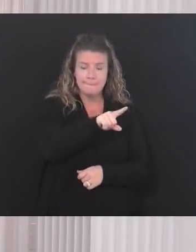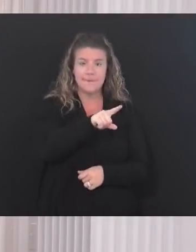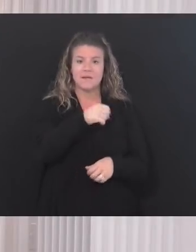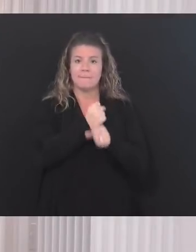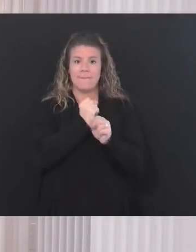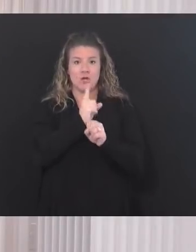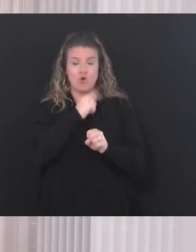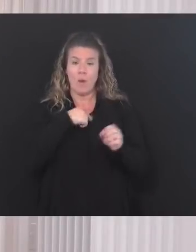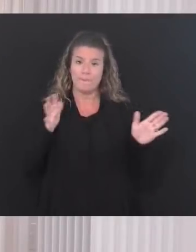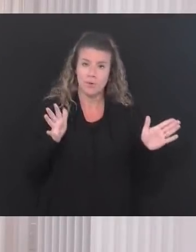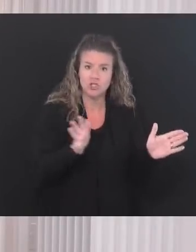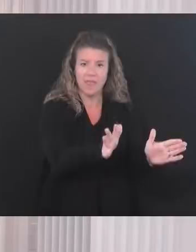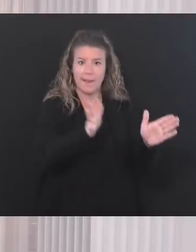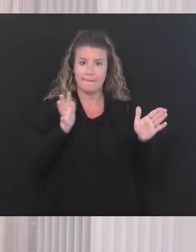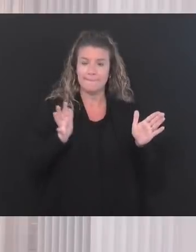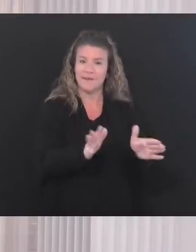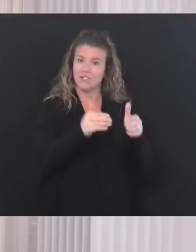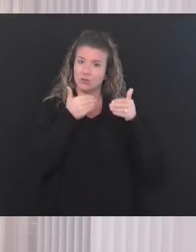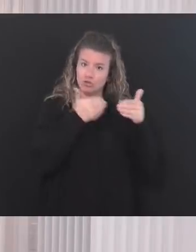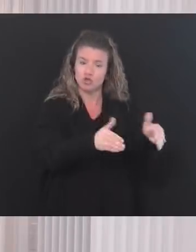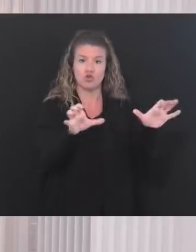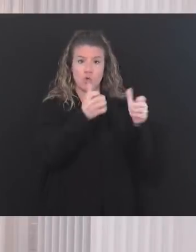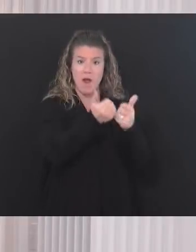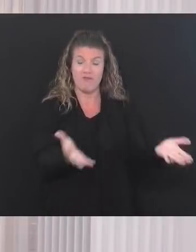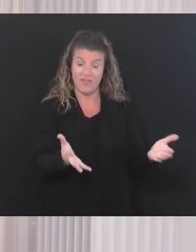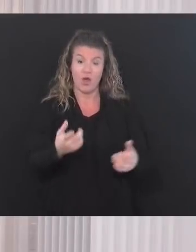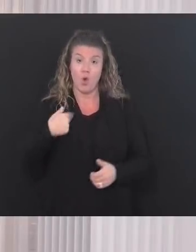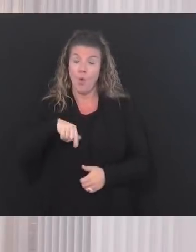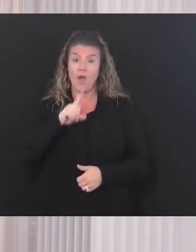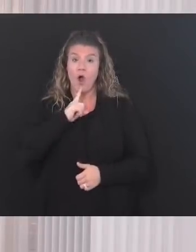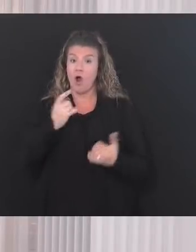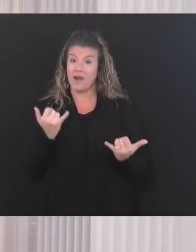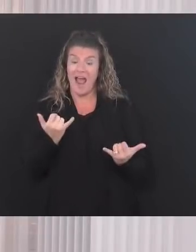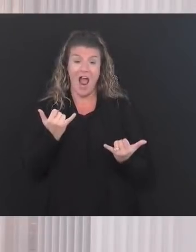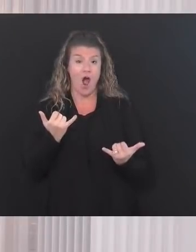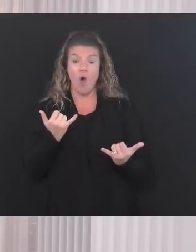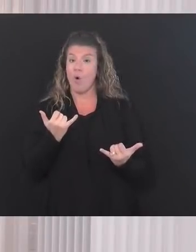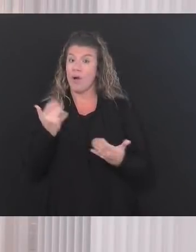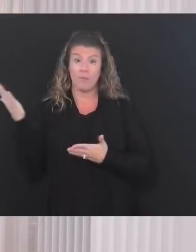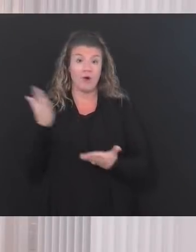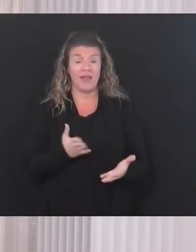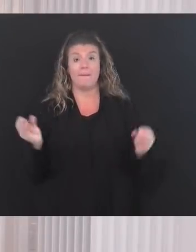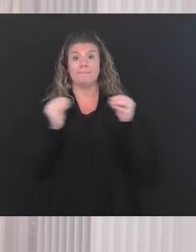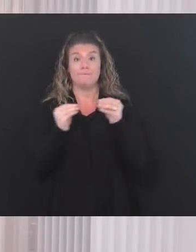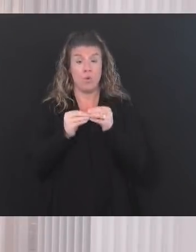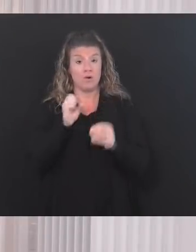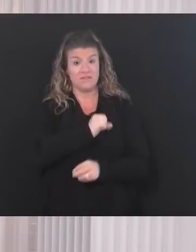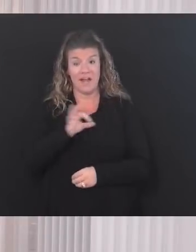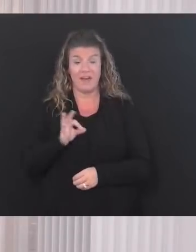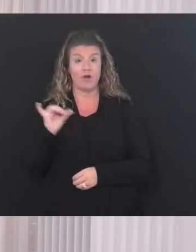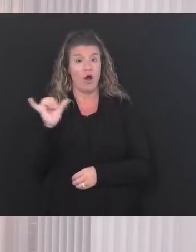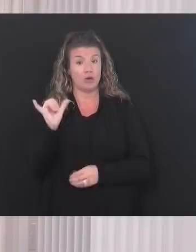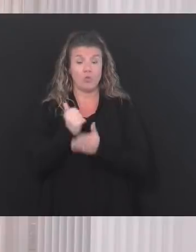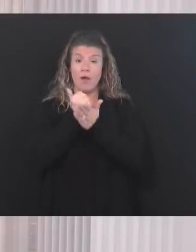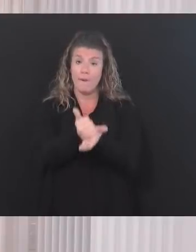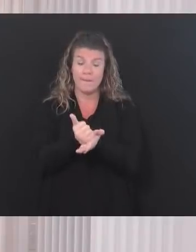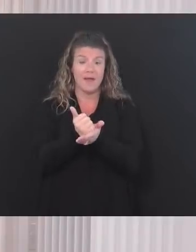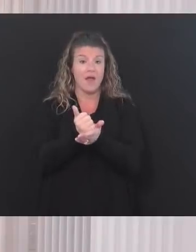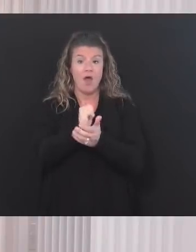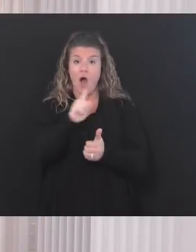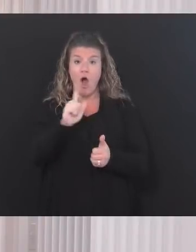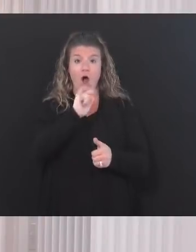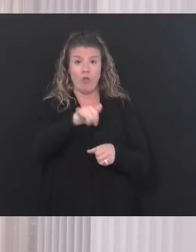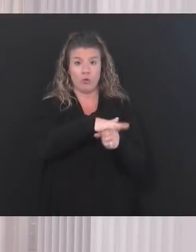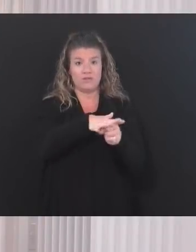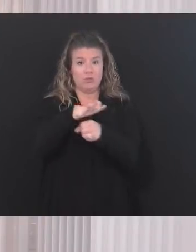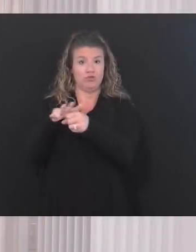them in every way, shape we can. We are bringing in the staff, the National Guard, some other agencies to supplement those call centers. So we're putting